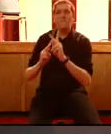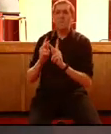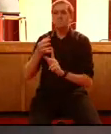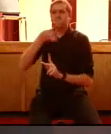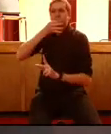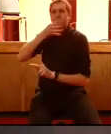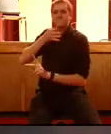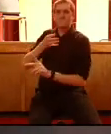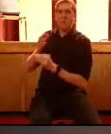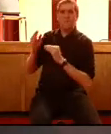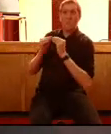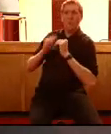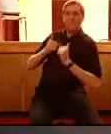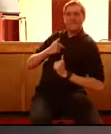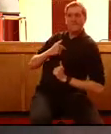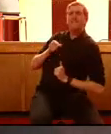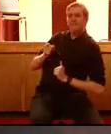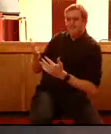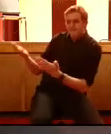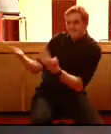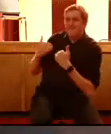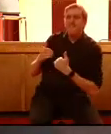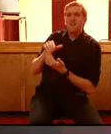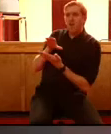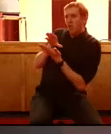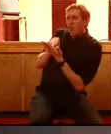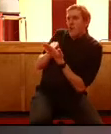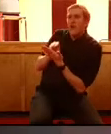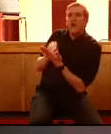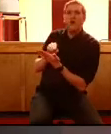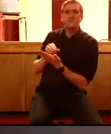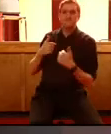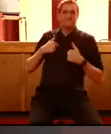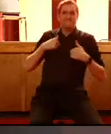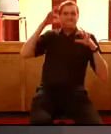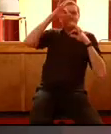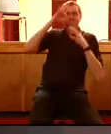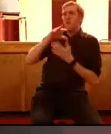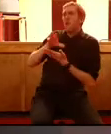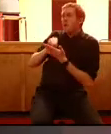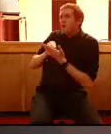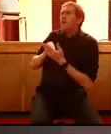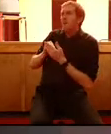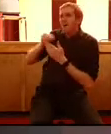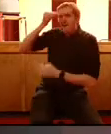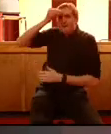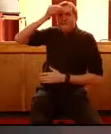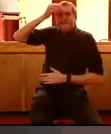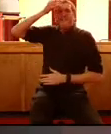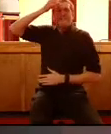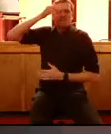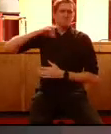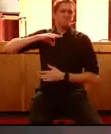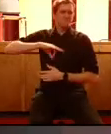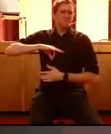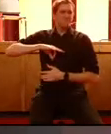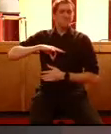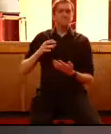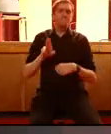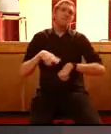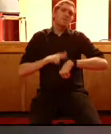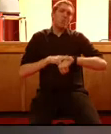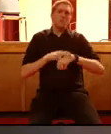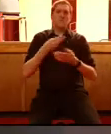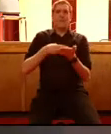areas and learning from them the things that I didn't know. That will definitely help me as a superintendent. And then also, of course, managing